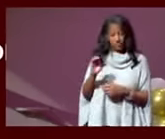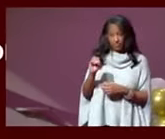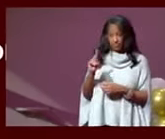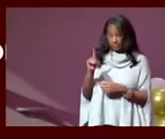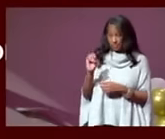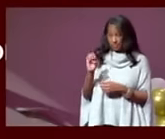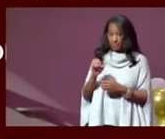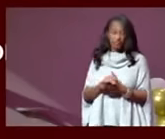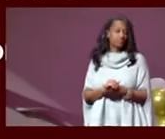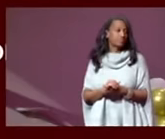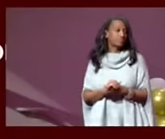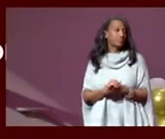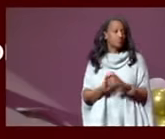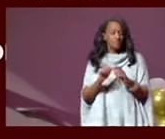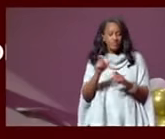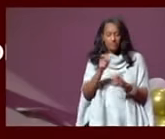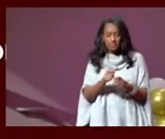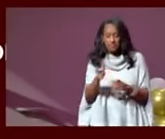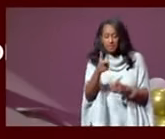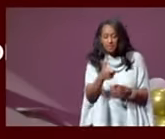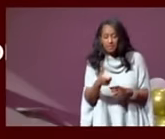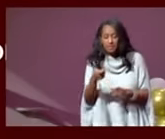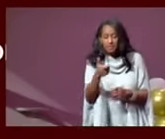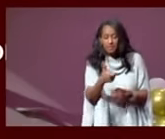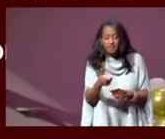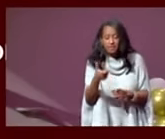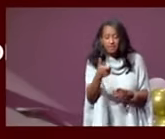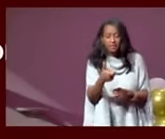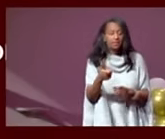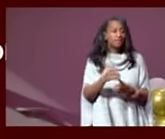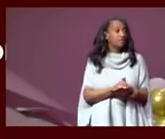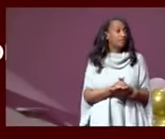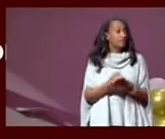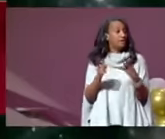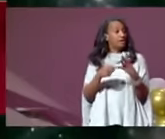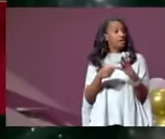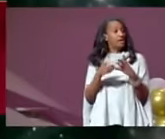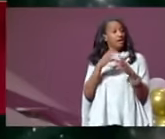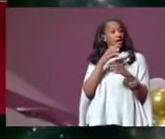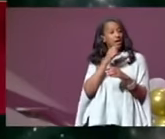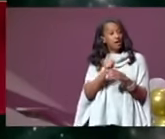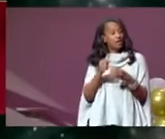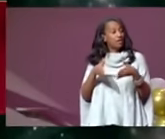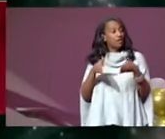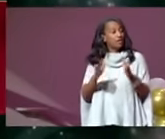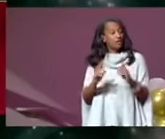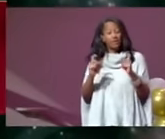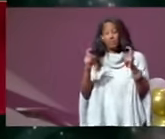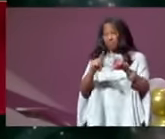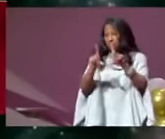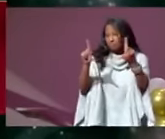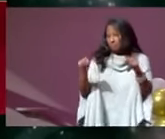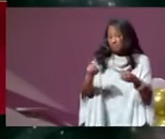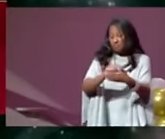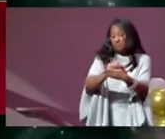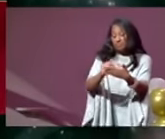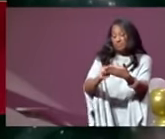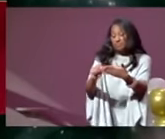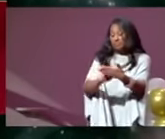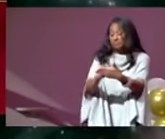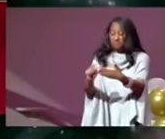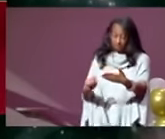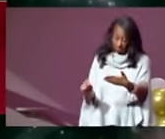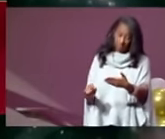online, you can scan the QR code there in the corner of the screen. We've also got the old school offering envelope. That's real good for those of us who are